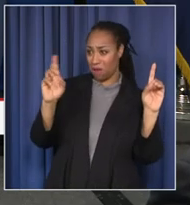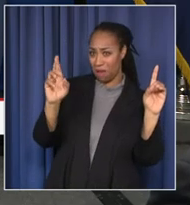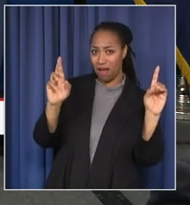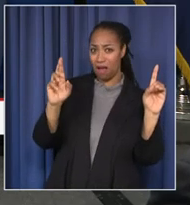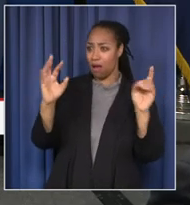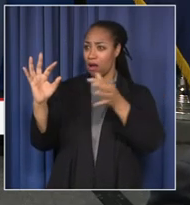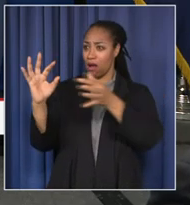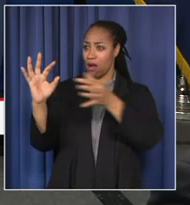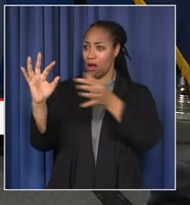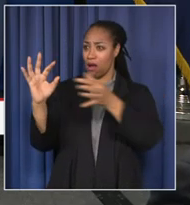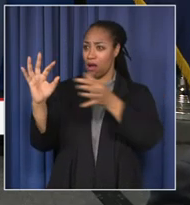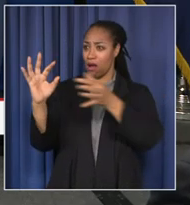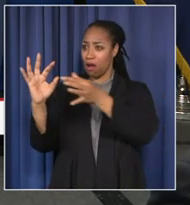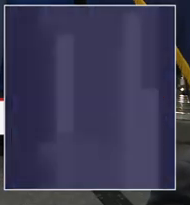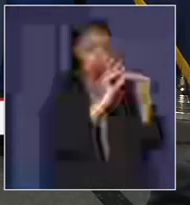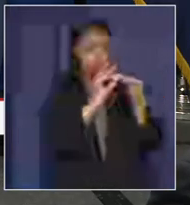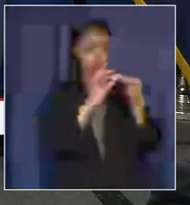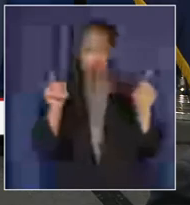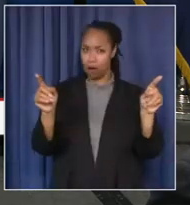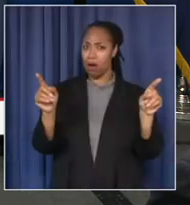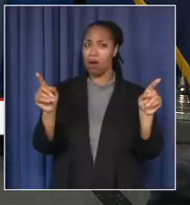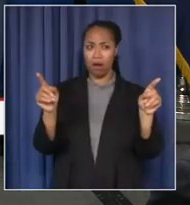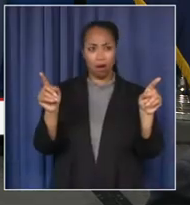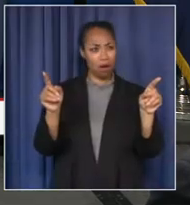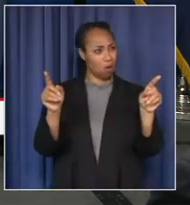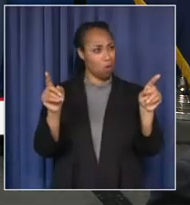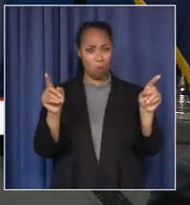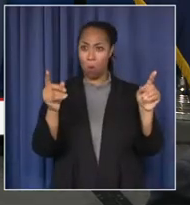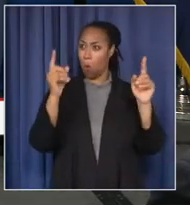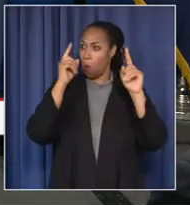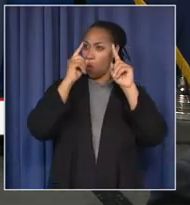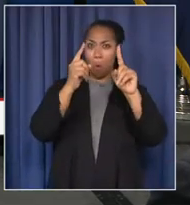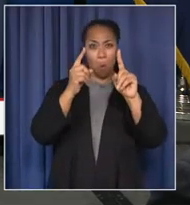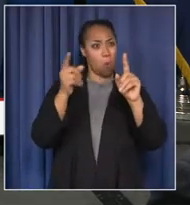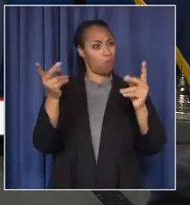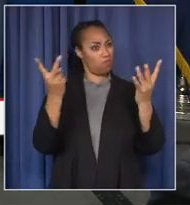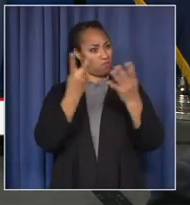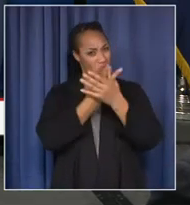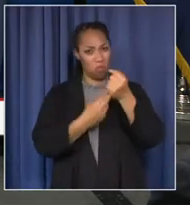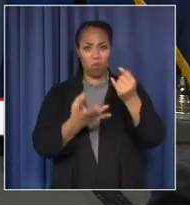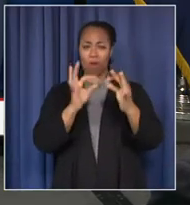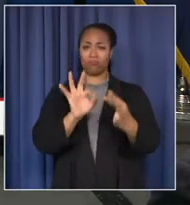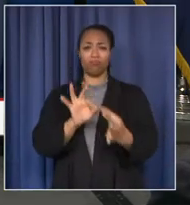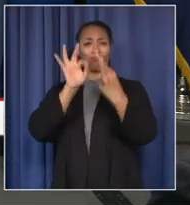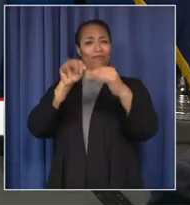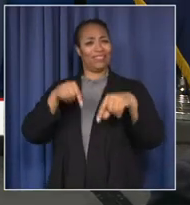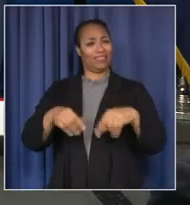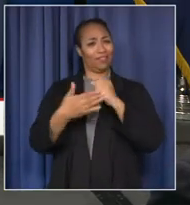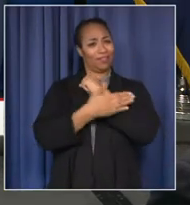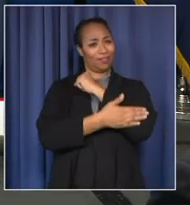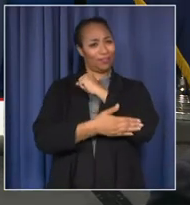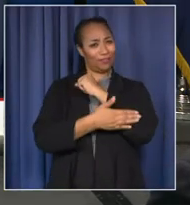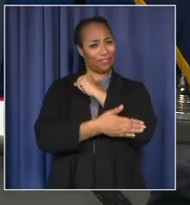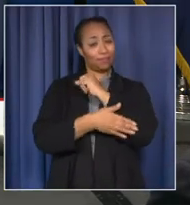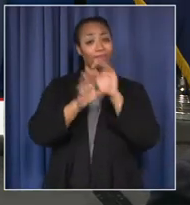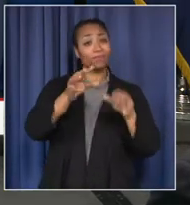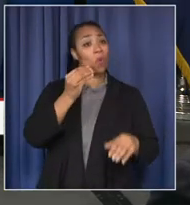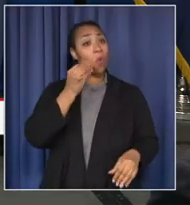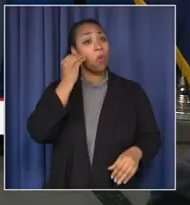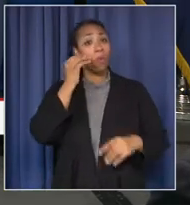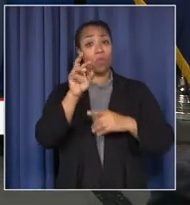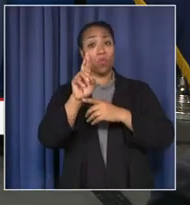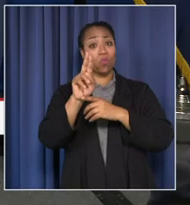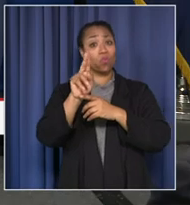perfect. So in talking about home rule, what it means basically is that we elect local officials, we pass